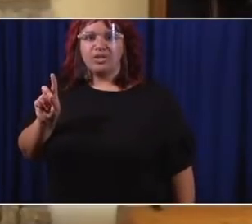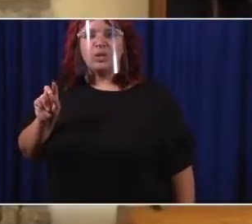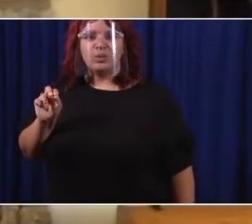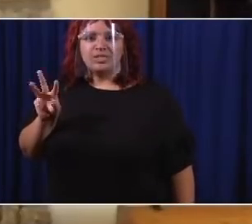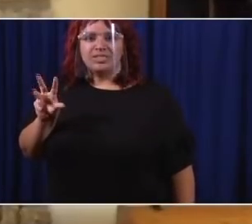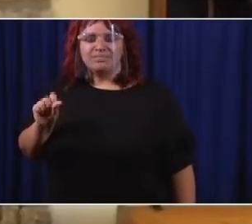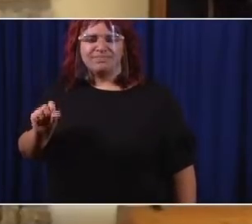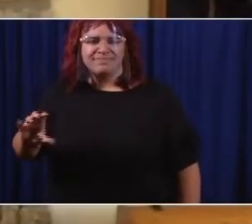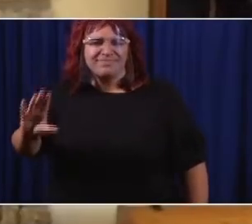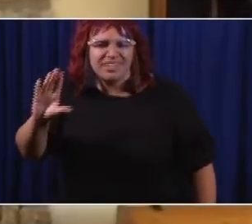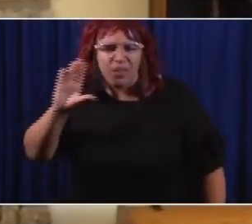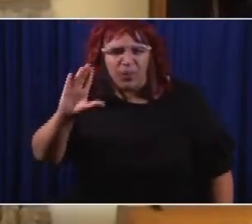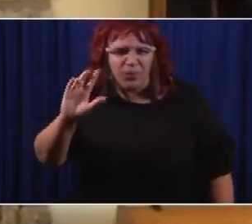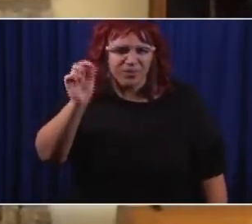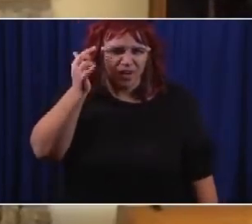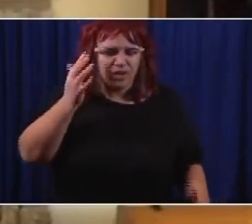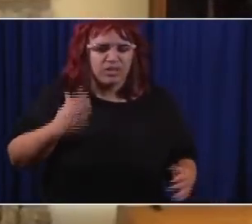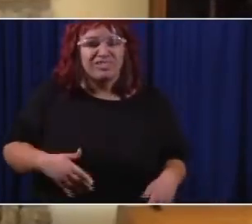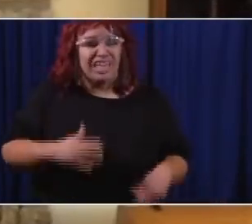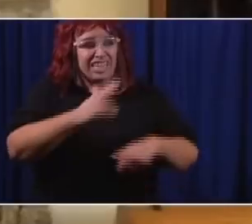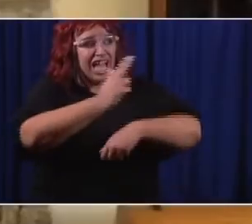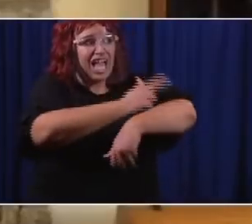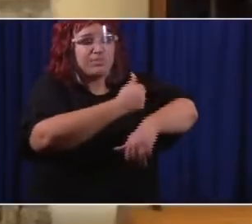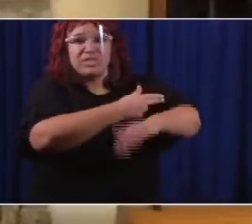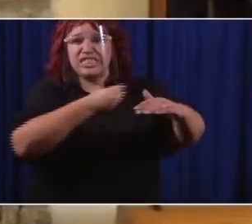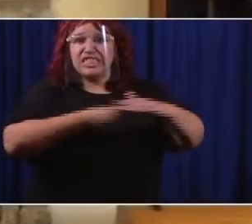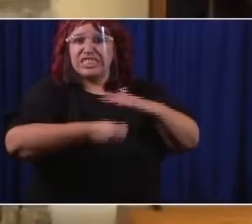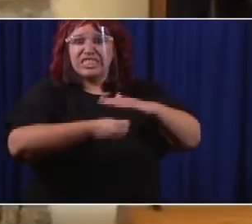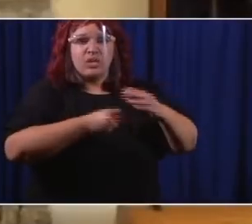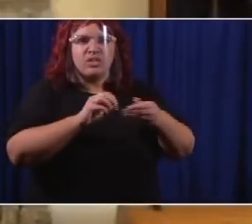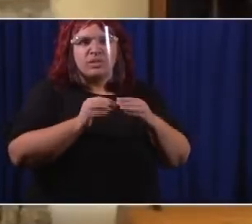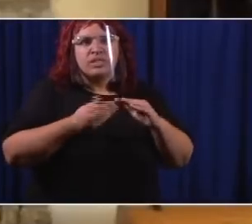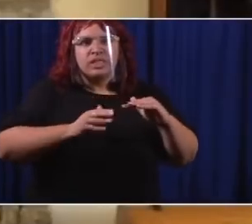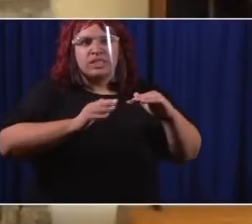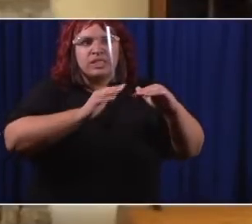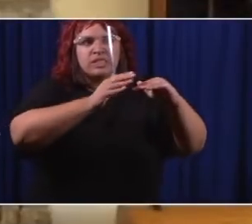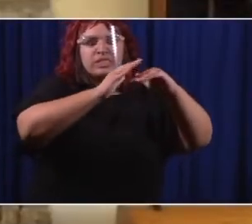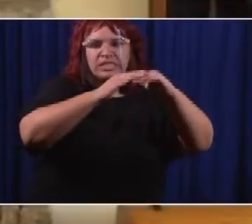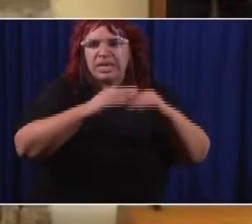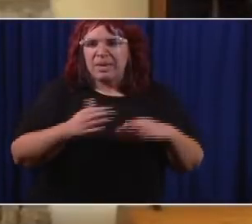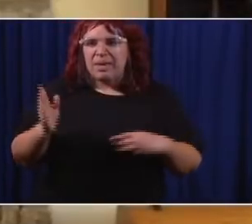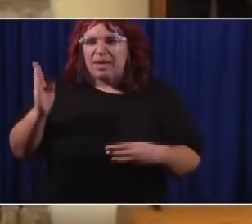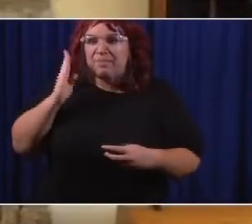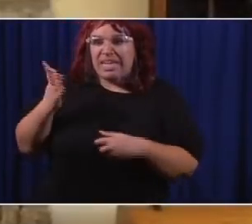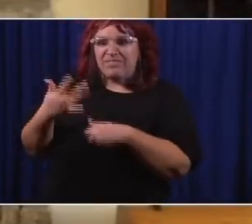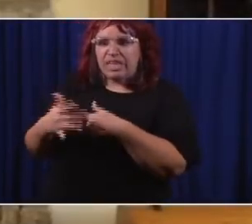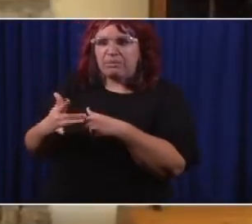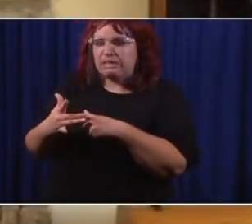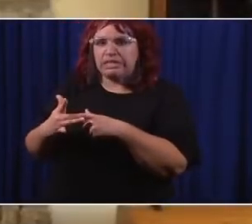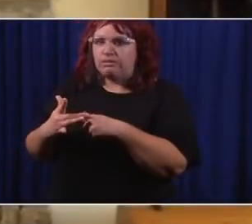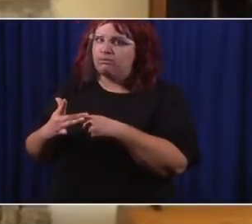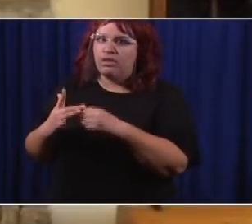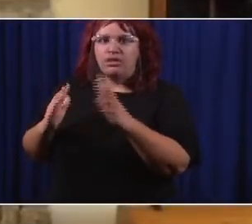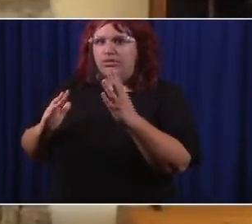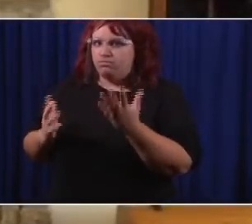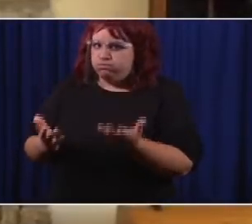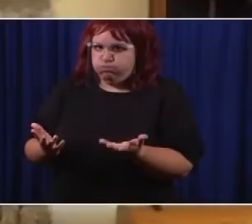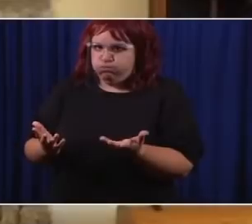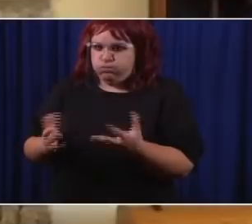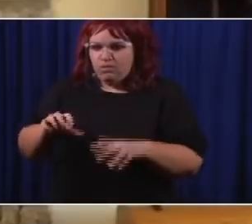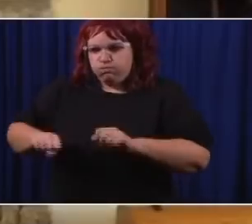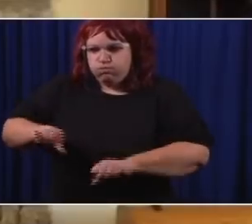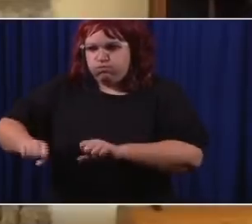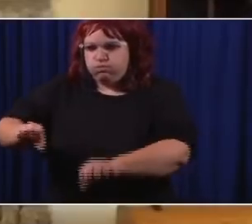With the rise in hospital admissions and the increased number of beds being used, how close are we to needing